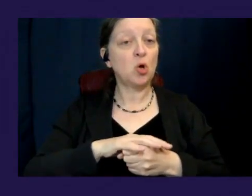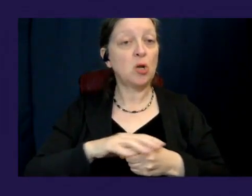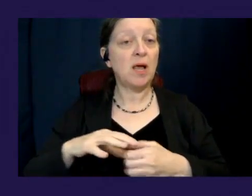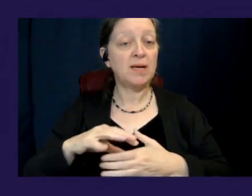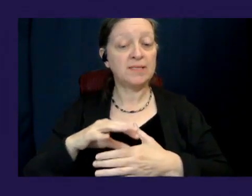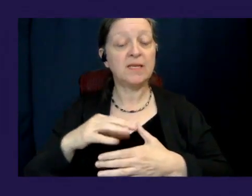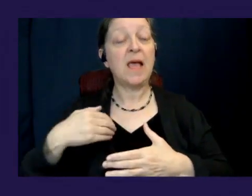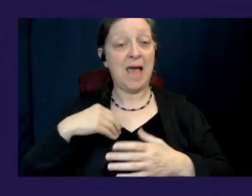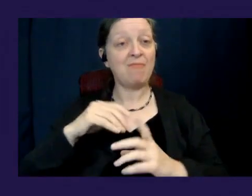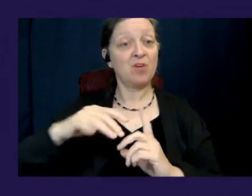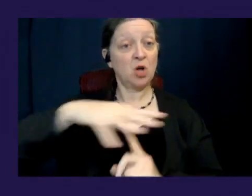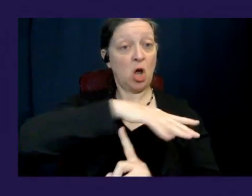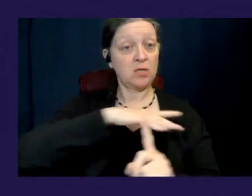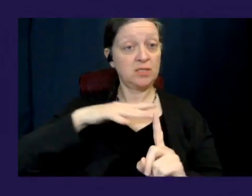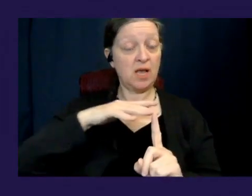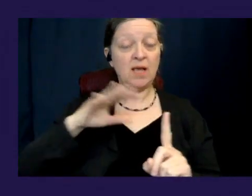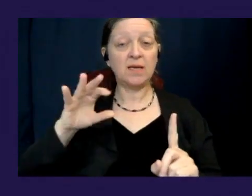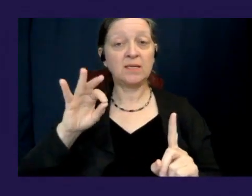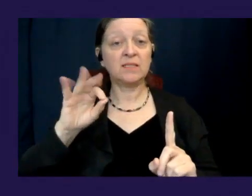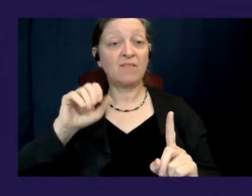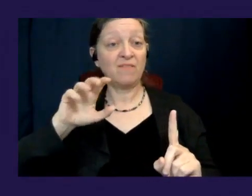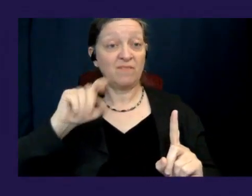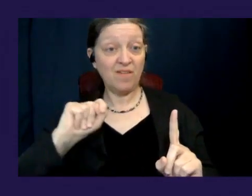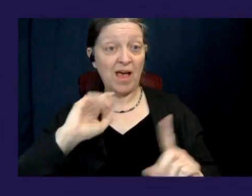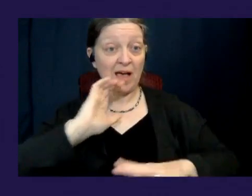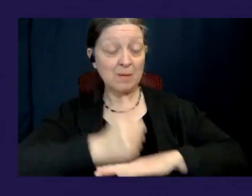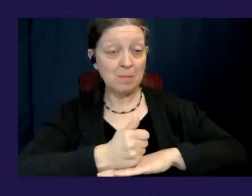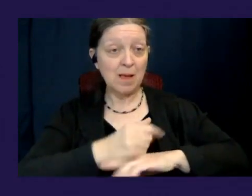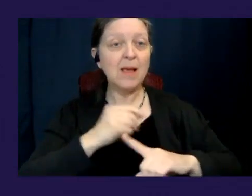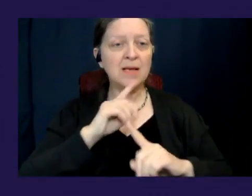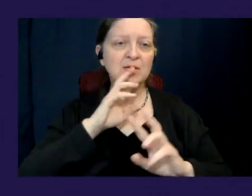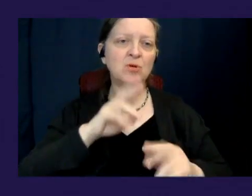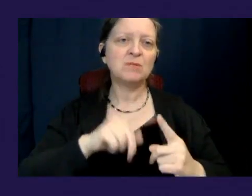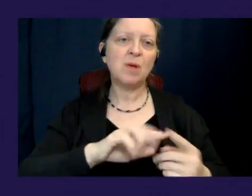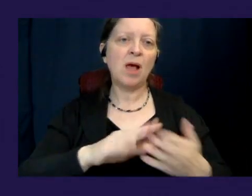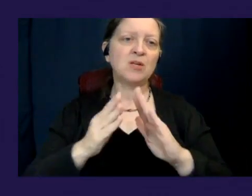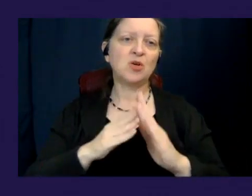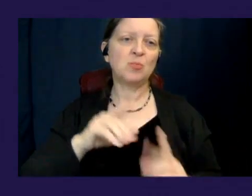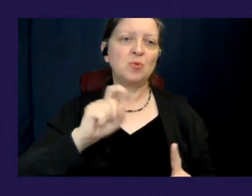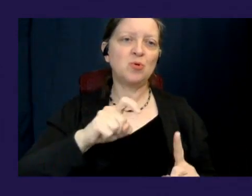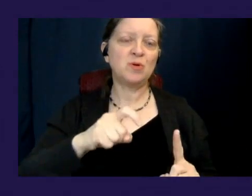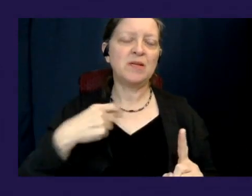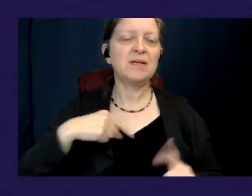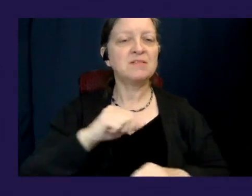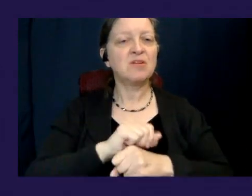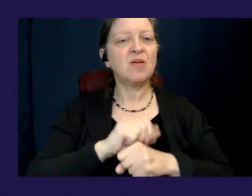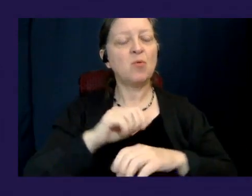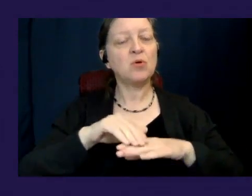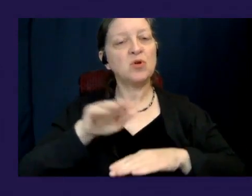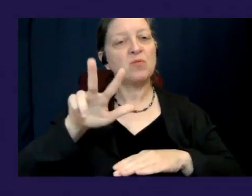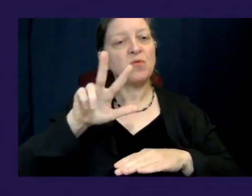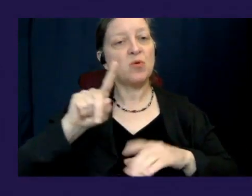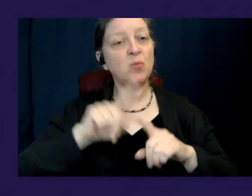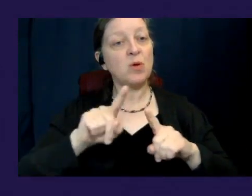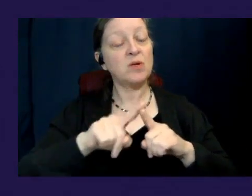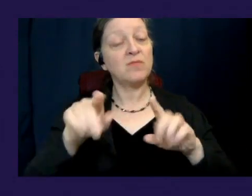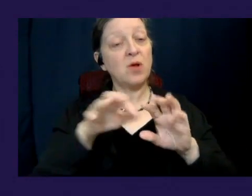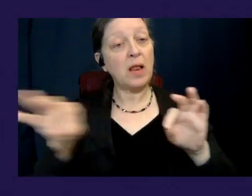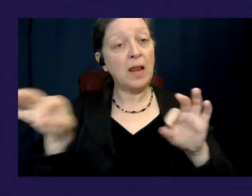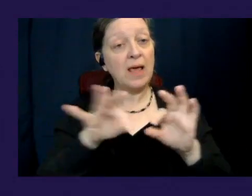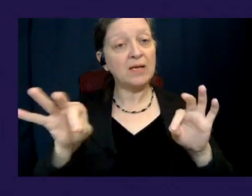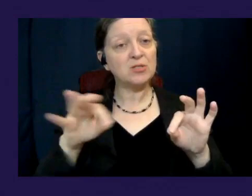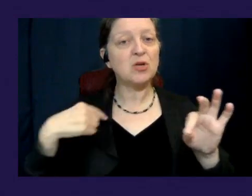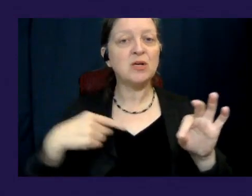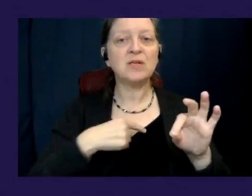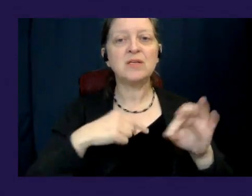importantly, responding to community needs. So we've worked in over 31 different languages. We've produced over 130 rumor bulletins